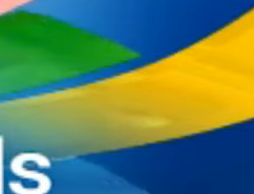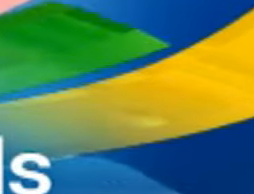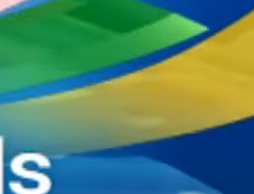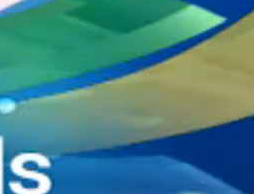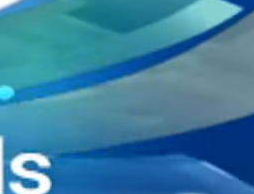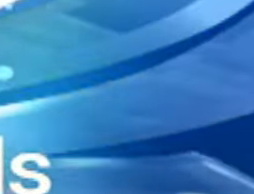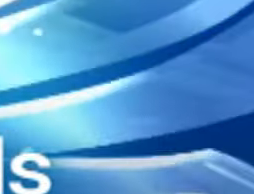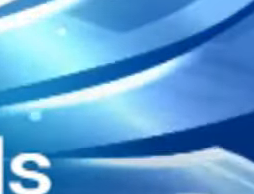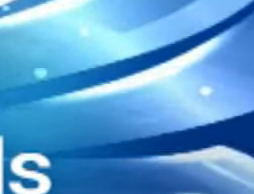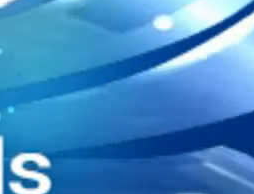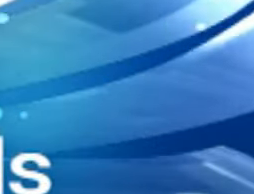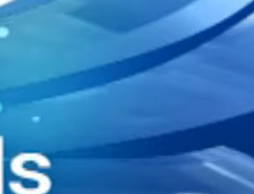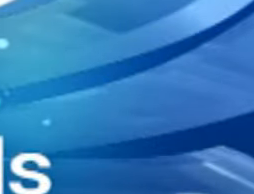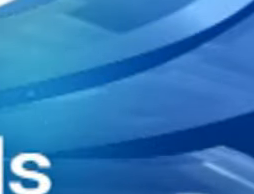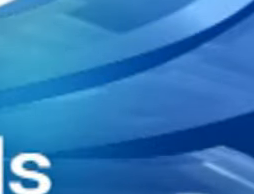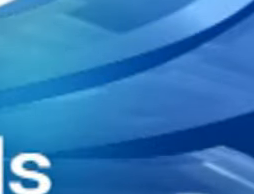heels.